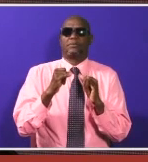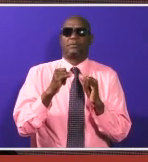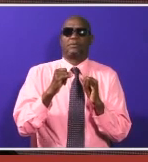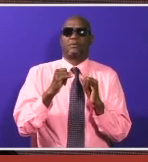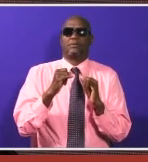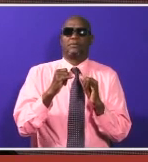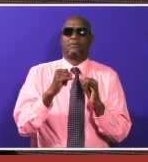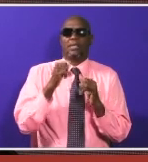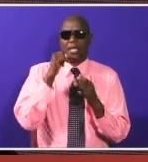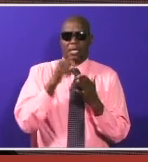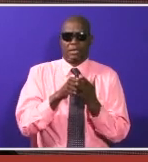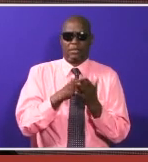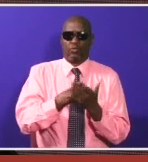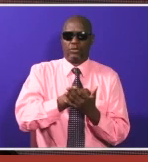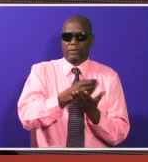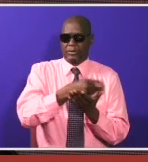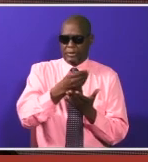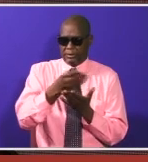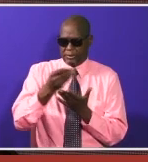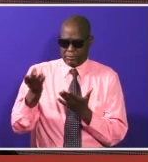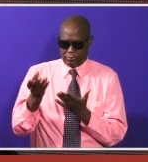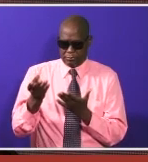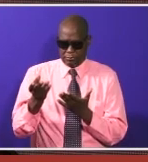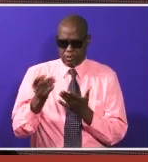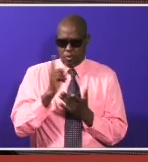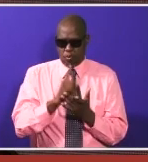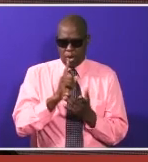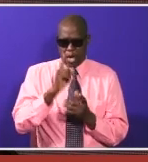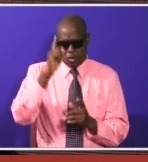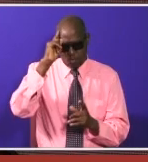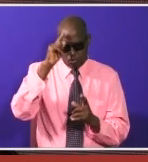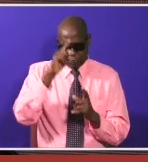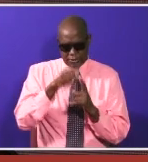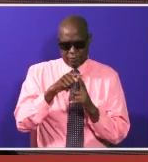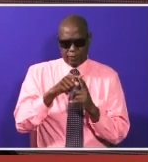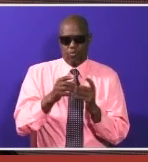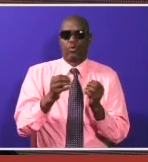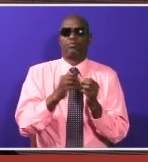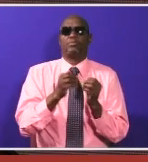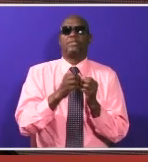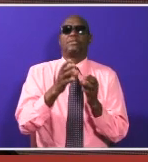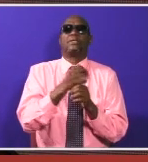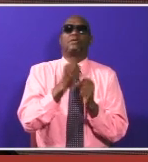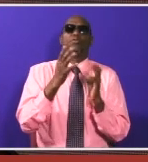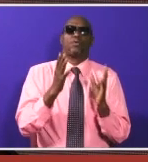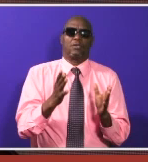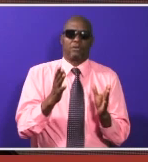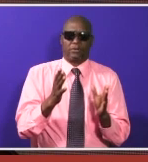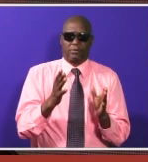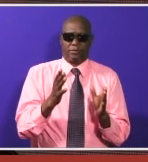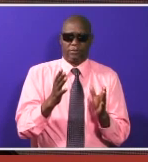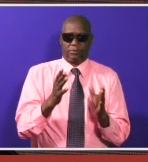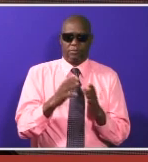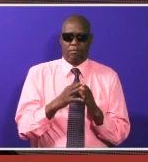them. So one of the objectives we want to meet is, first of all, to meet the stakeholders. In fact, we did one